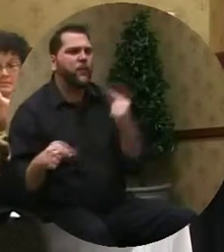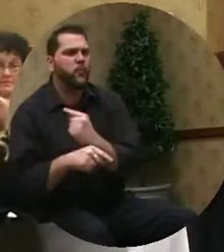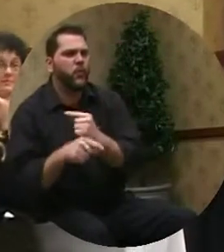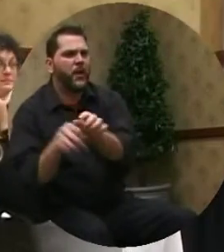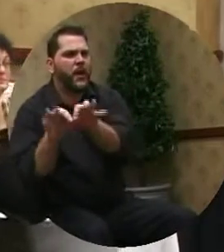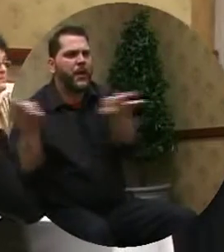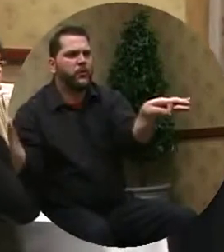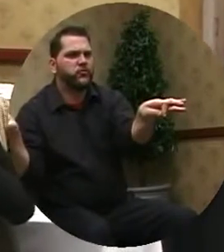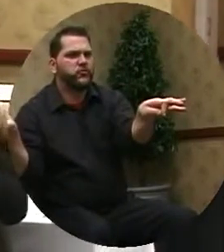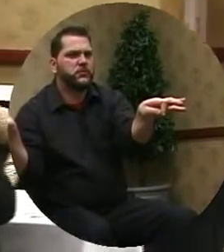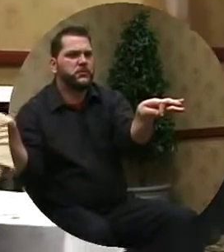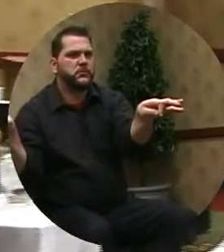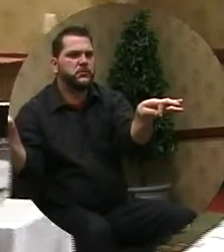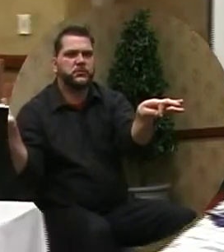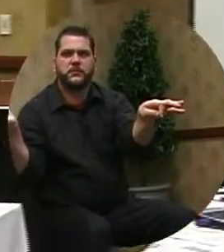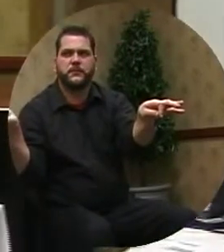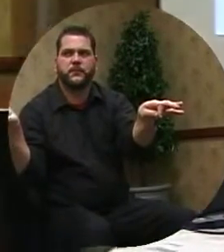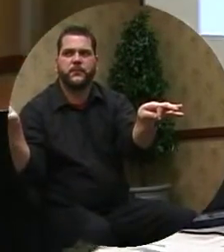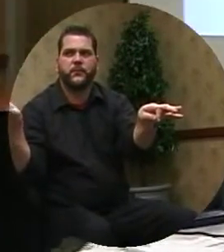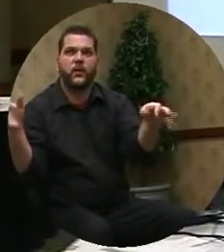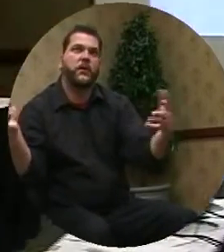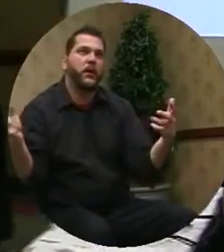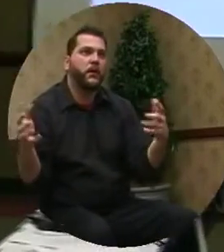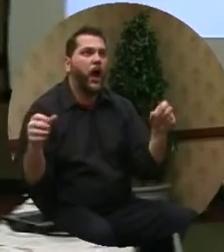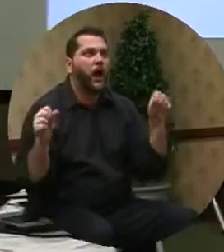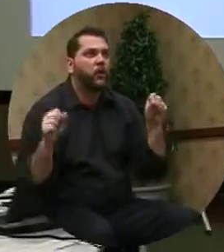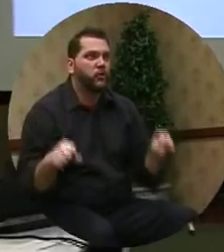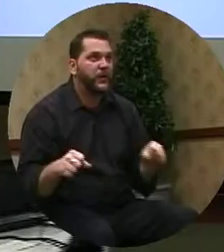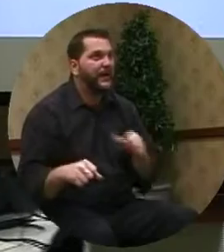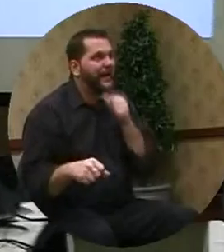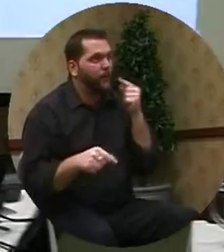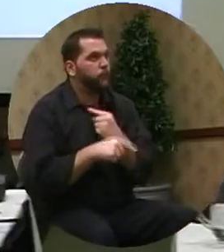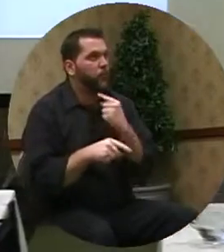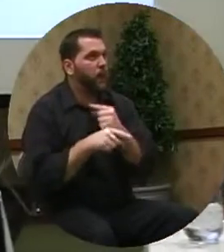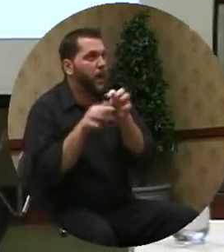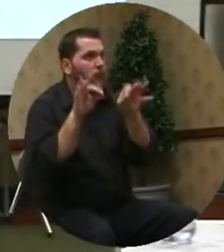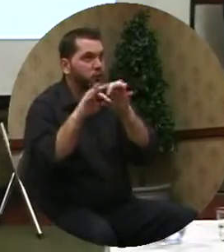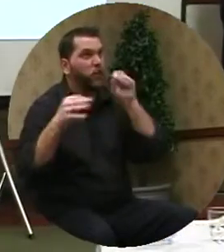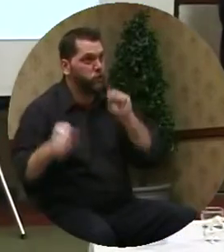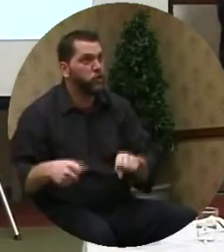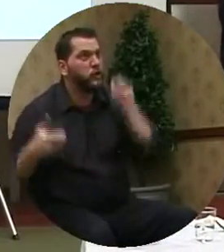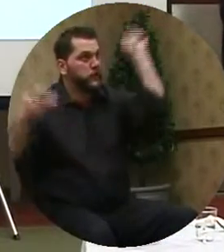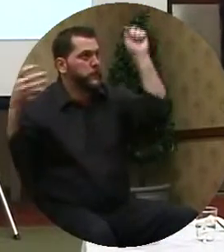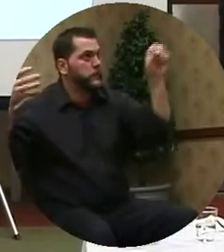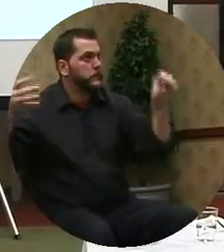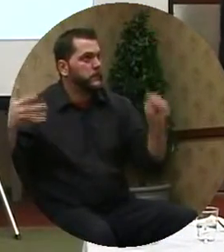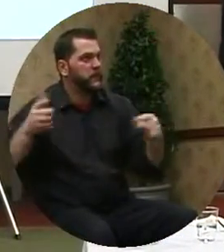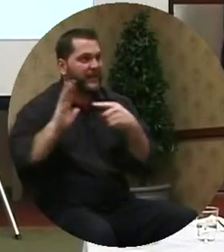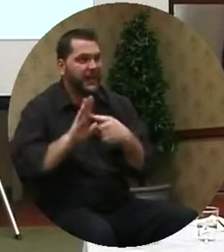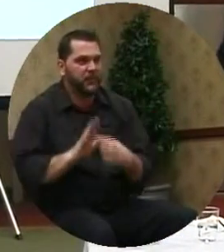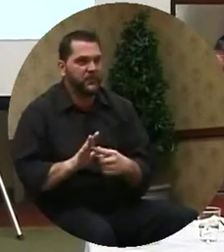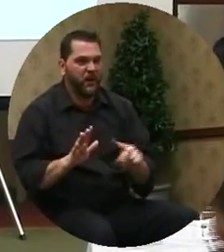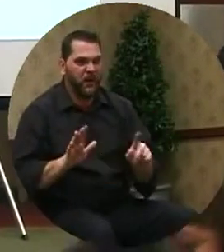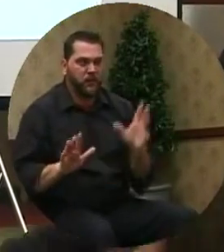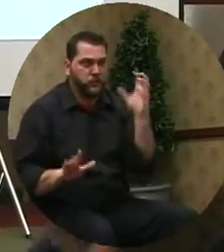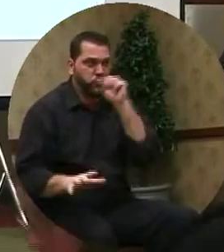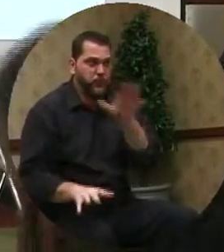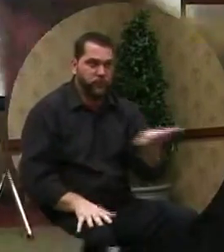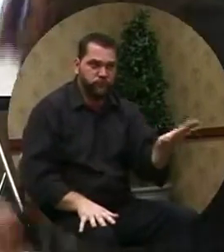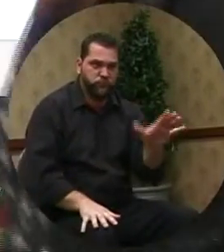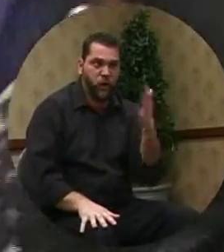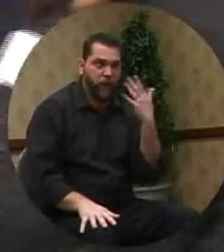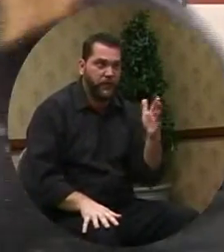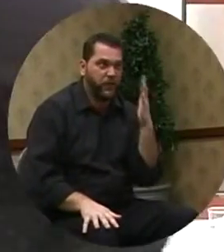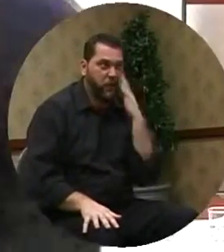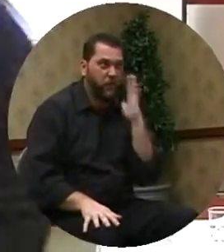I won't use, I guess I could just start reeling off what inappropriate language is, but I'm guessing that you know. Okay, so that's the content